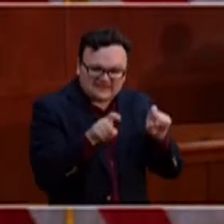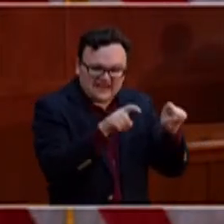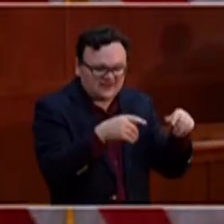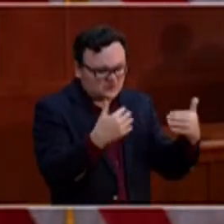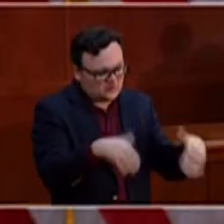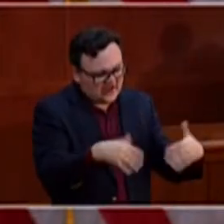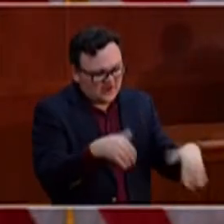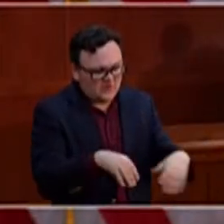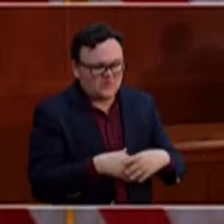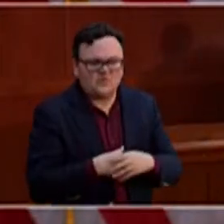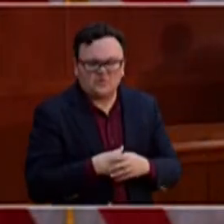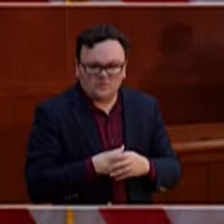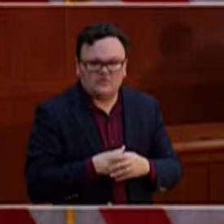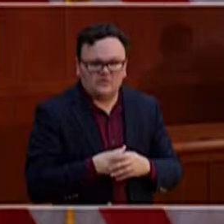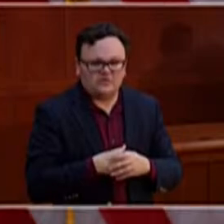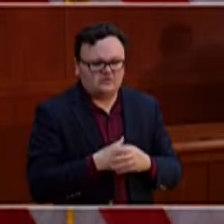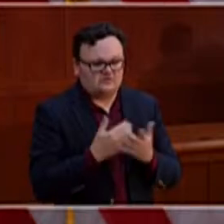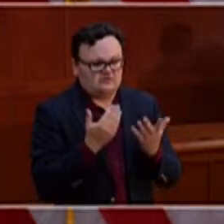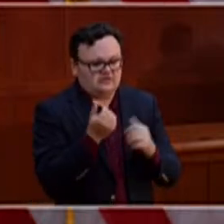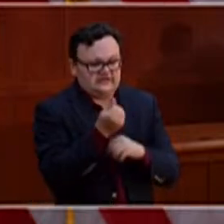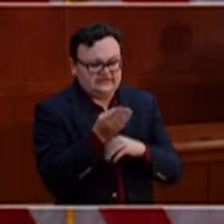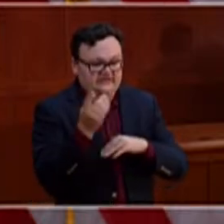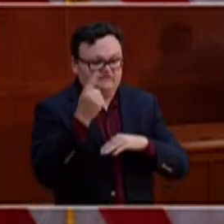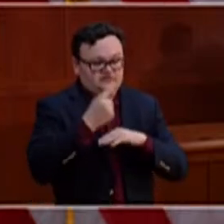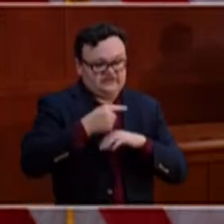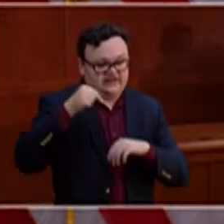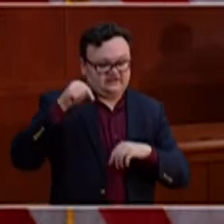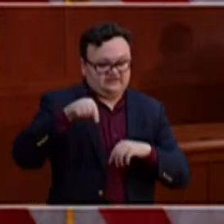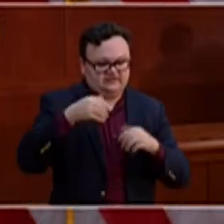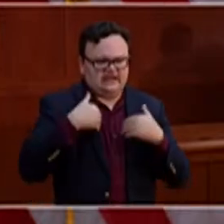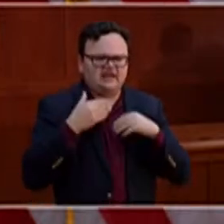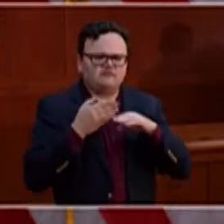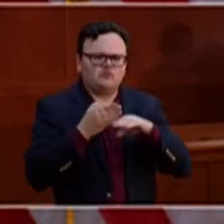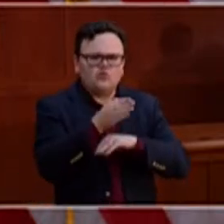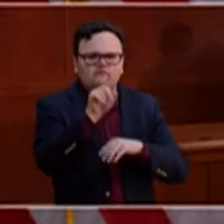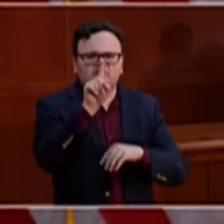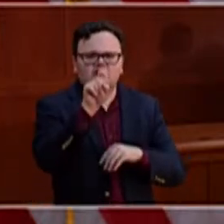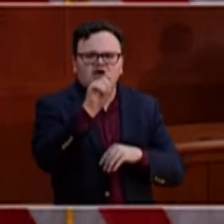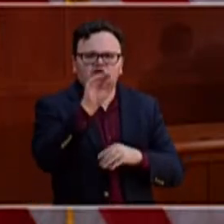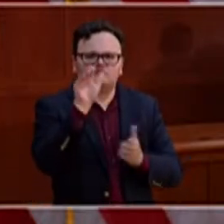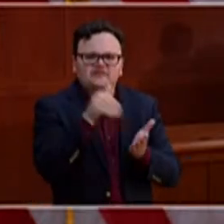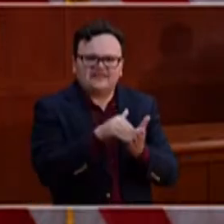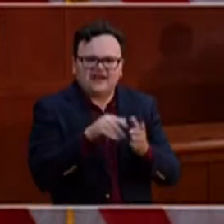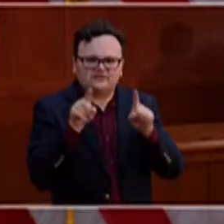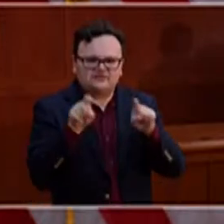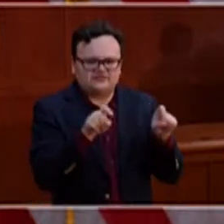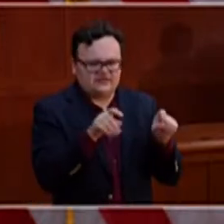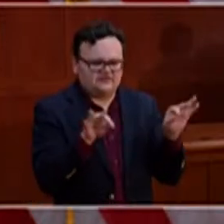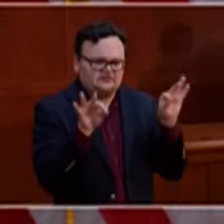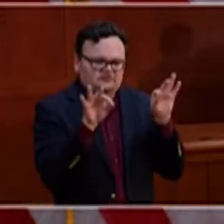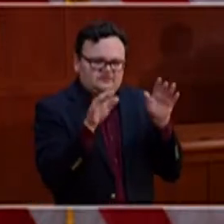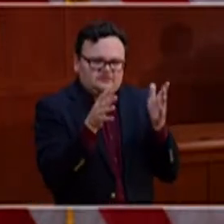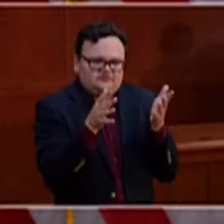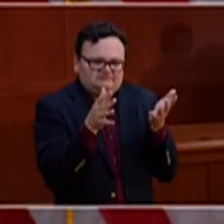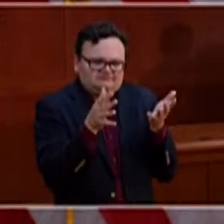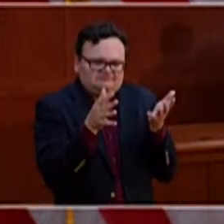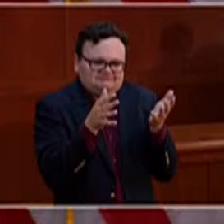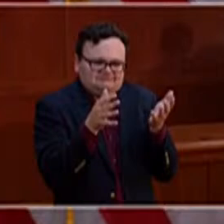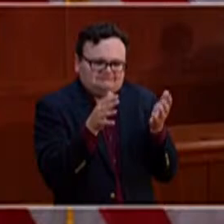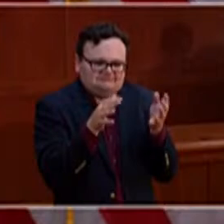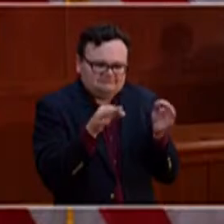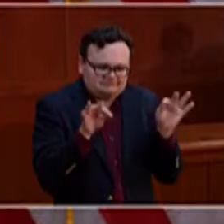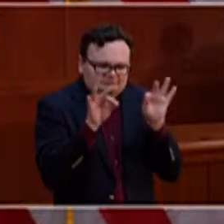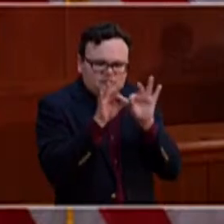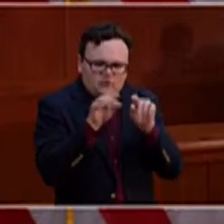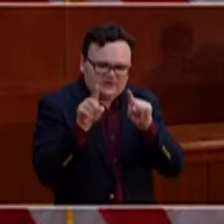or more multiple days. So when you do that, you are going to be able to detect particularly a lot of asymptomatic